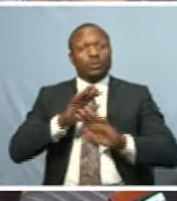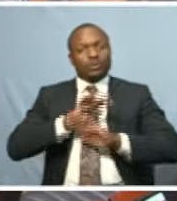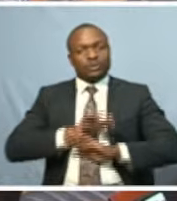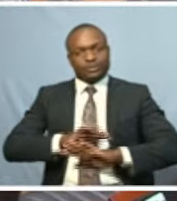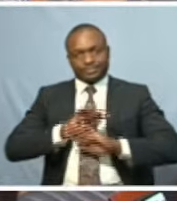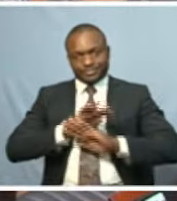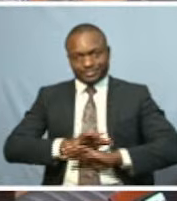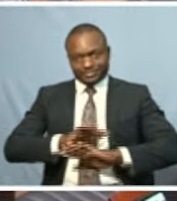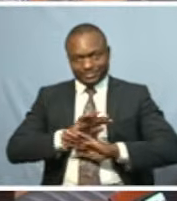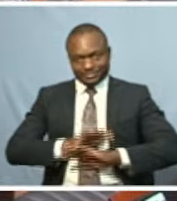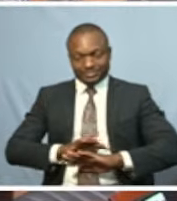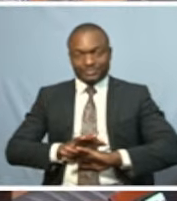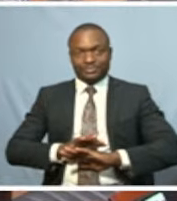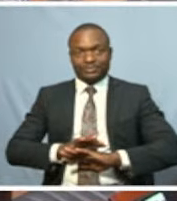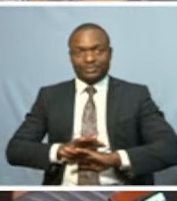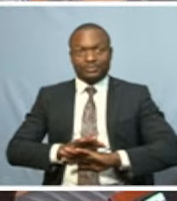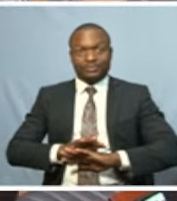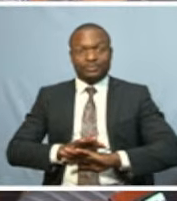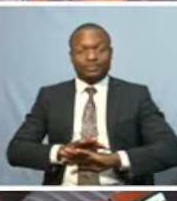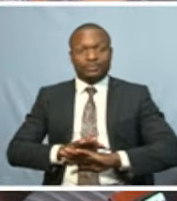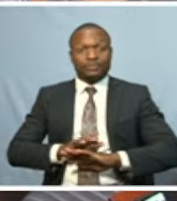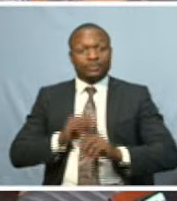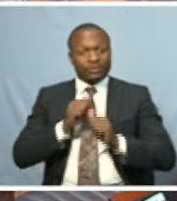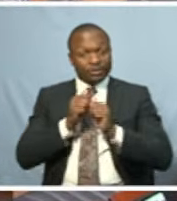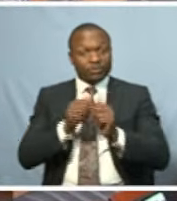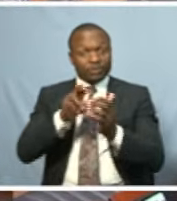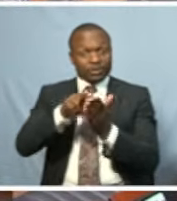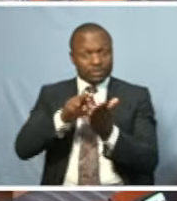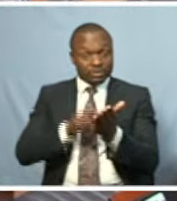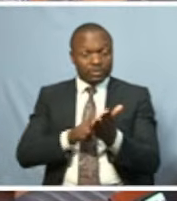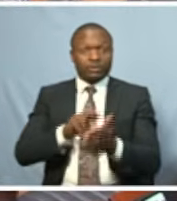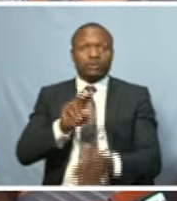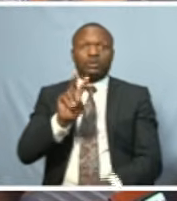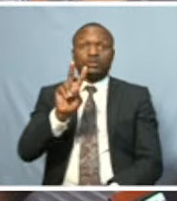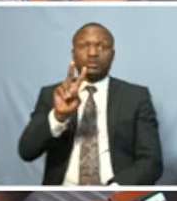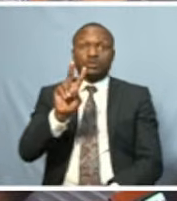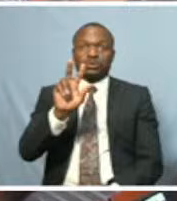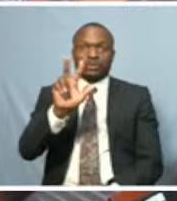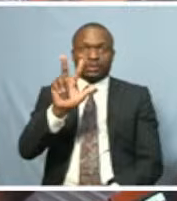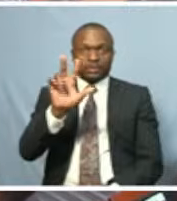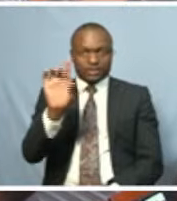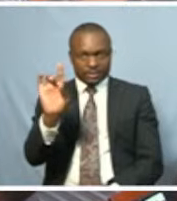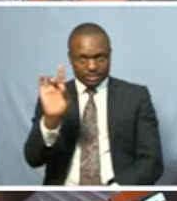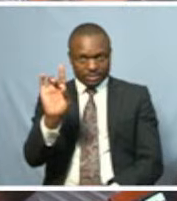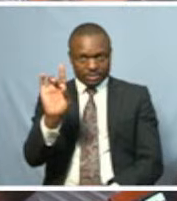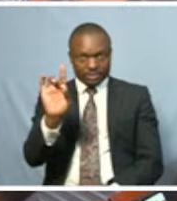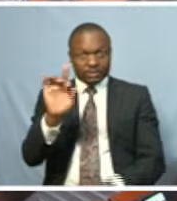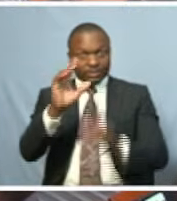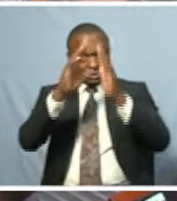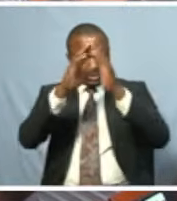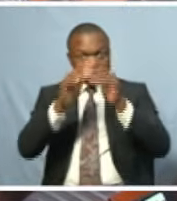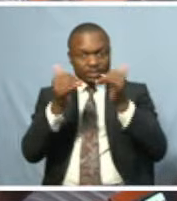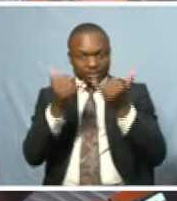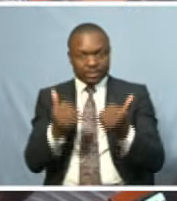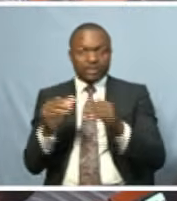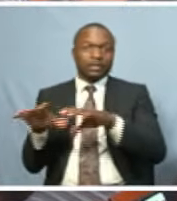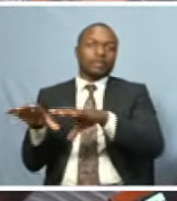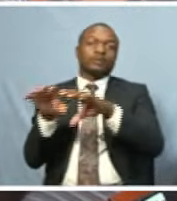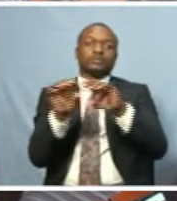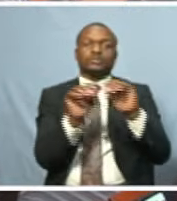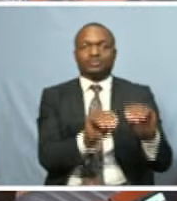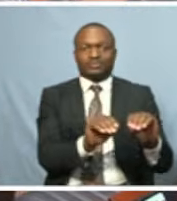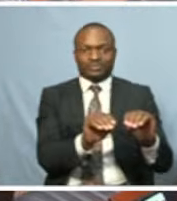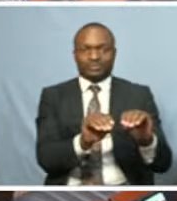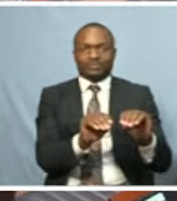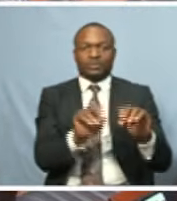order. So in line with Standing Order number 238, the House now adjourns